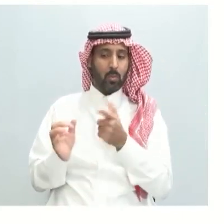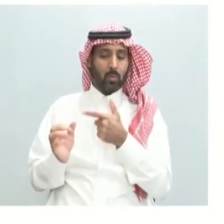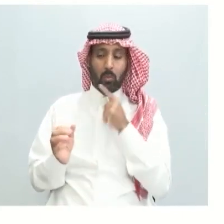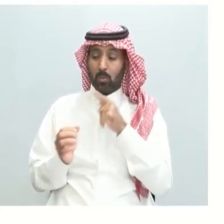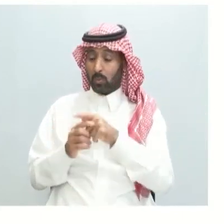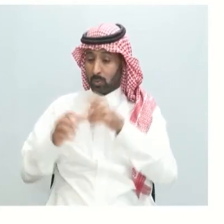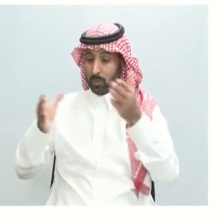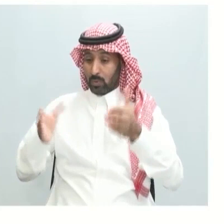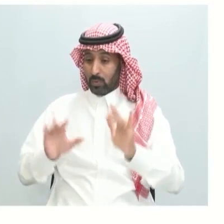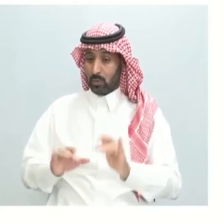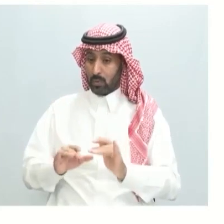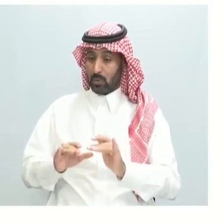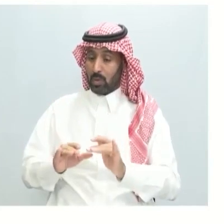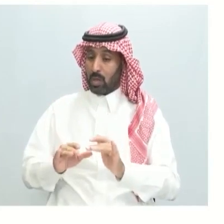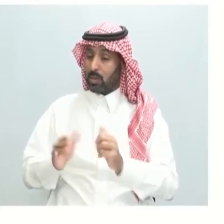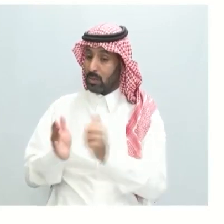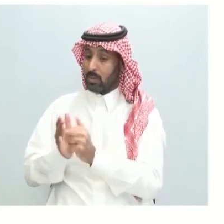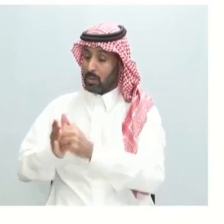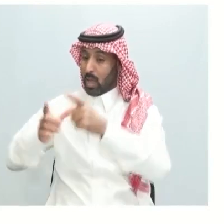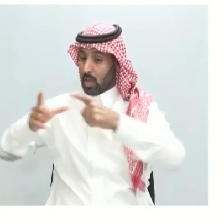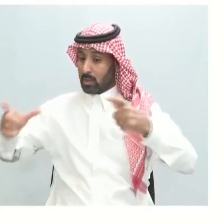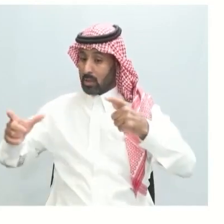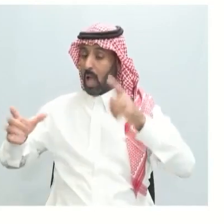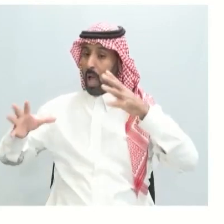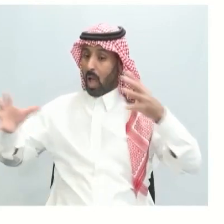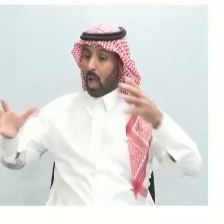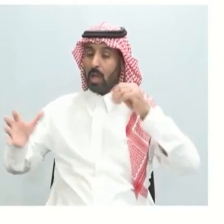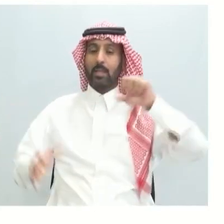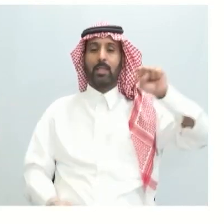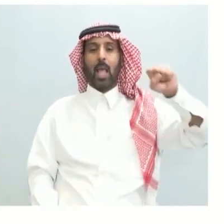using adobe in Salwa Palace? So what's so special there?